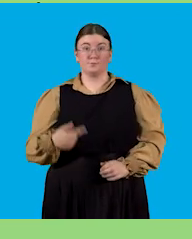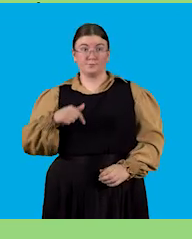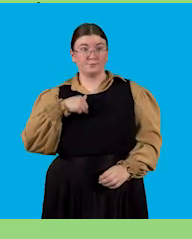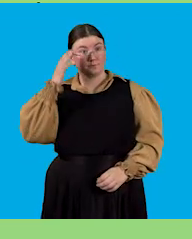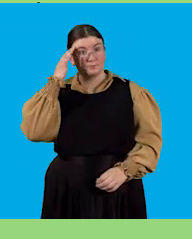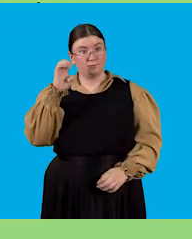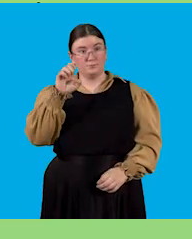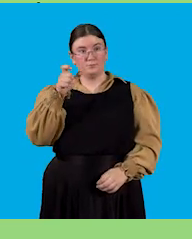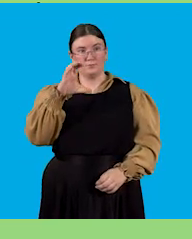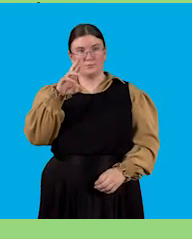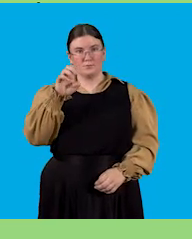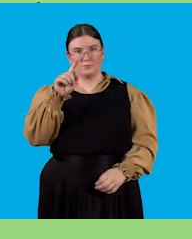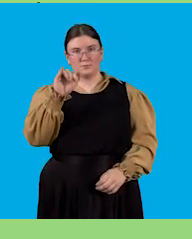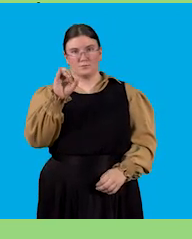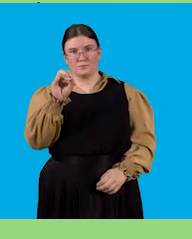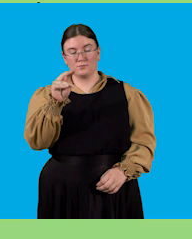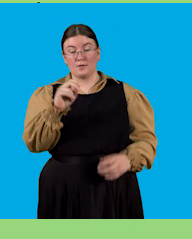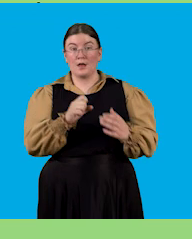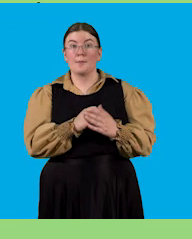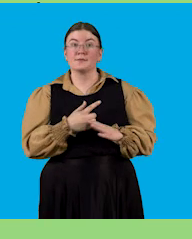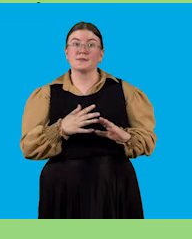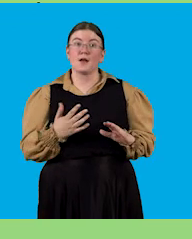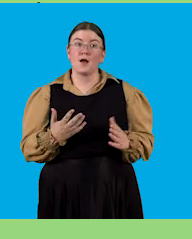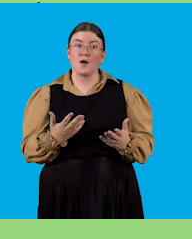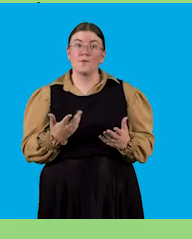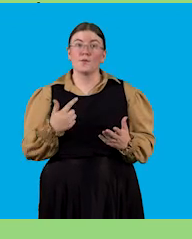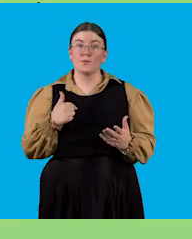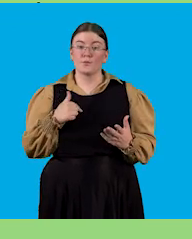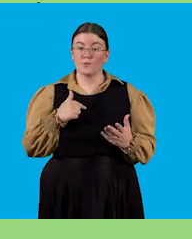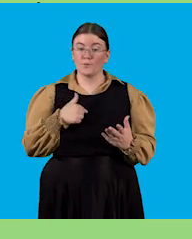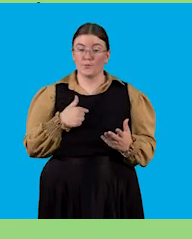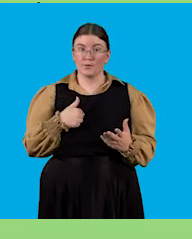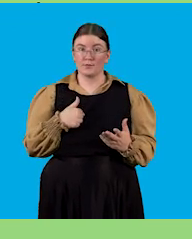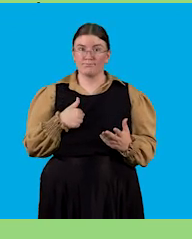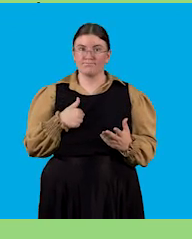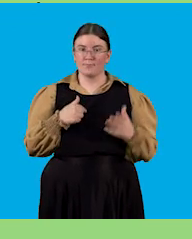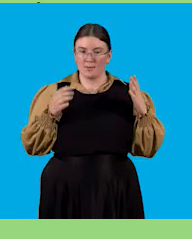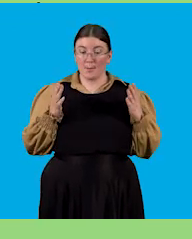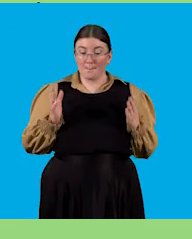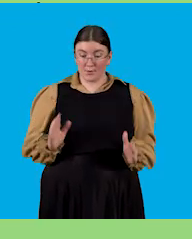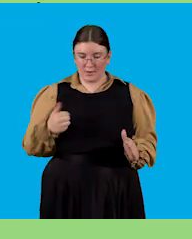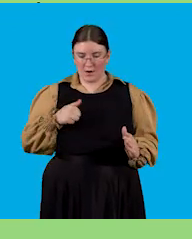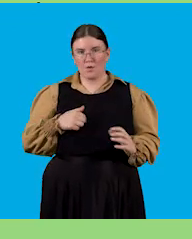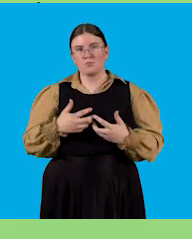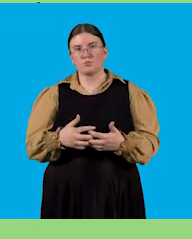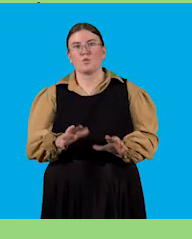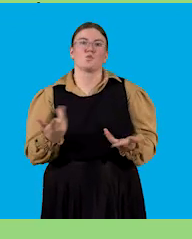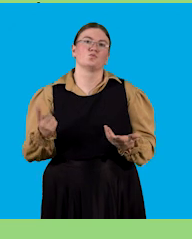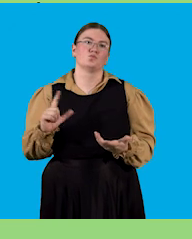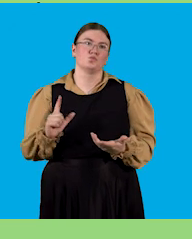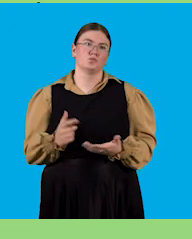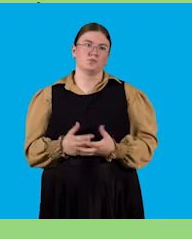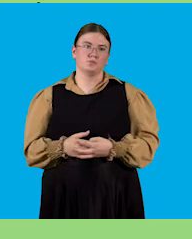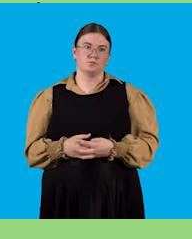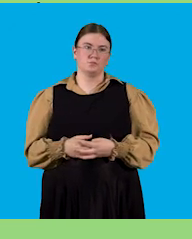that excretion happens when you remove metabolic waste from the body. So we will